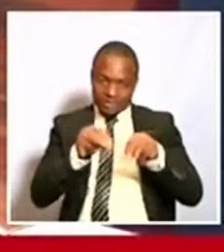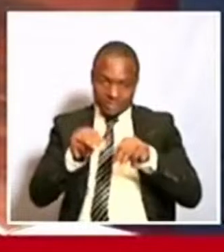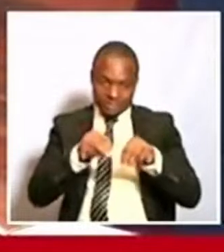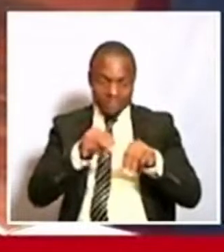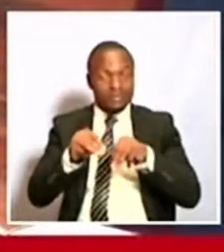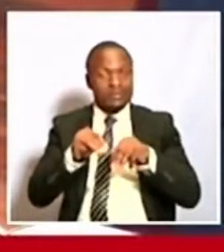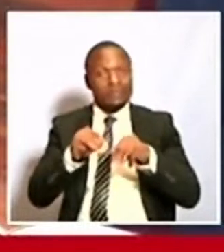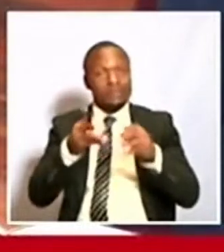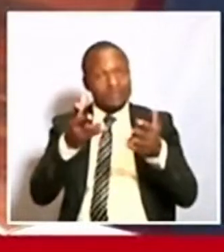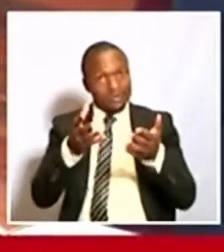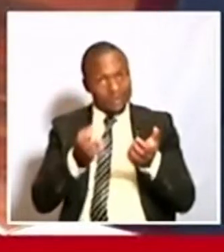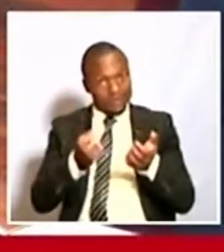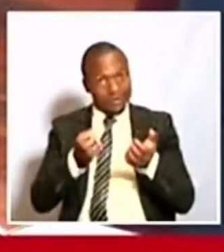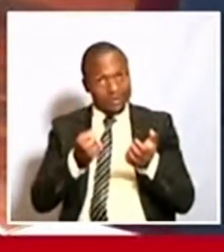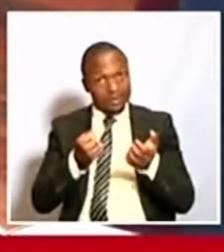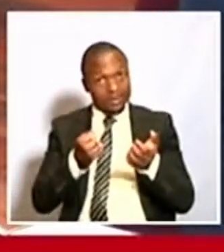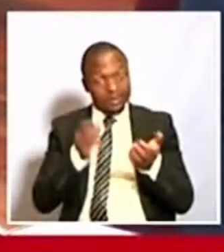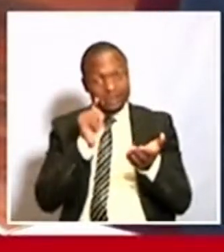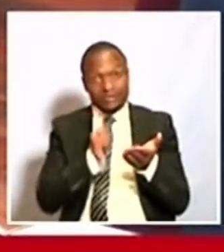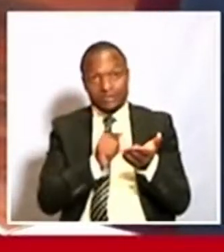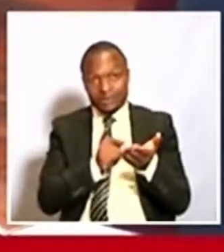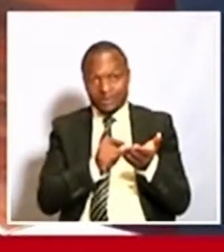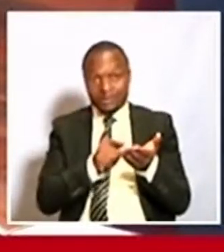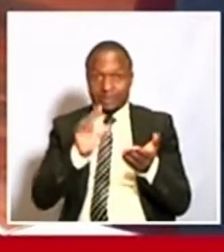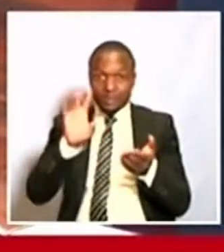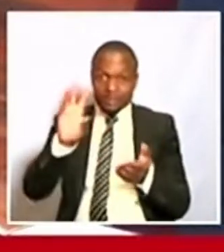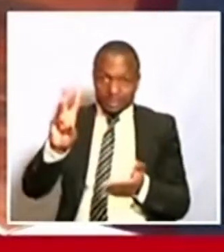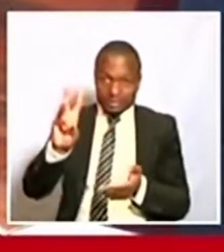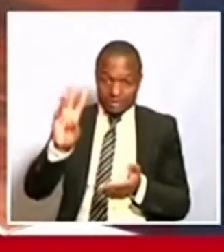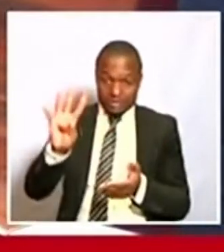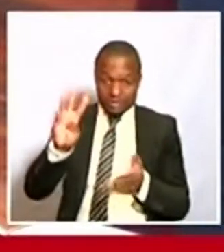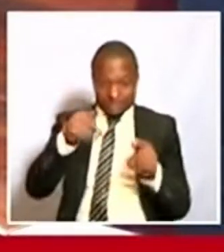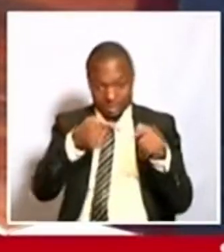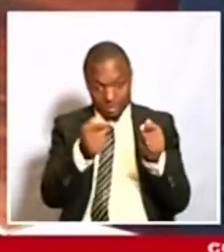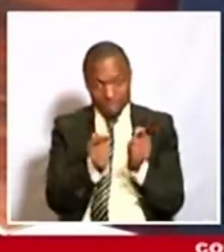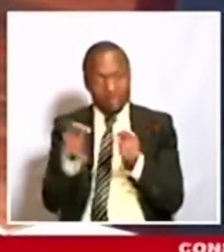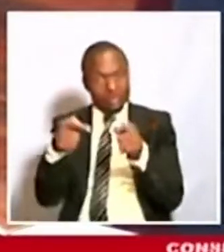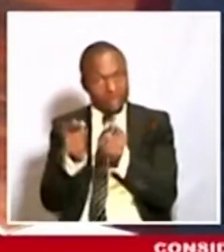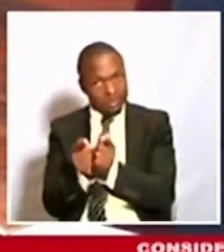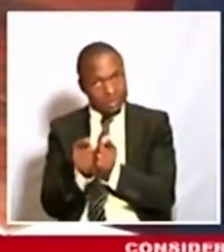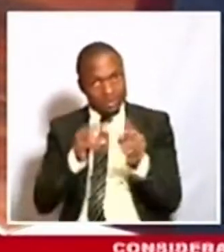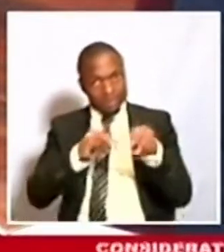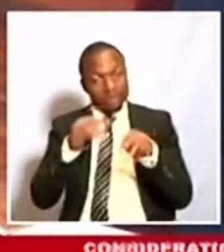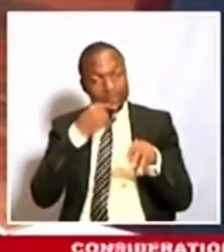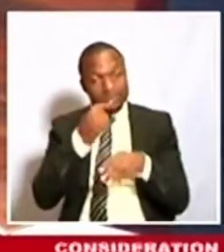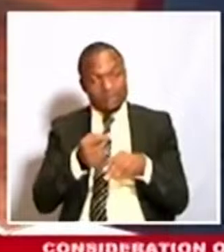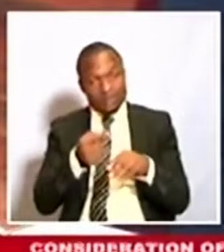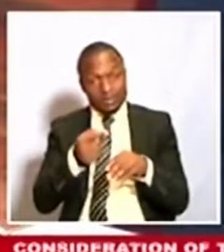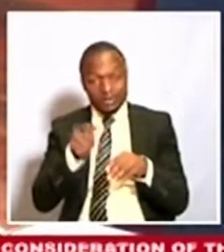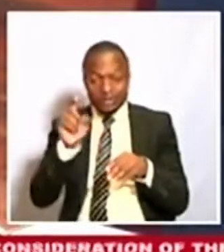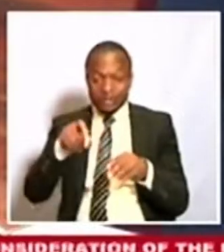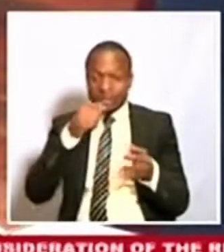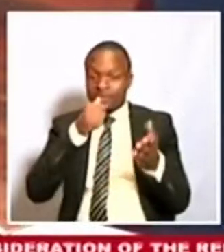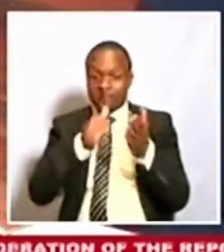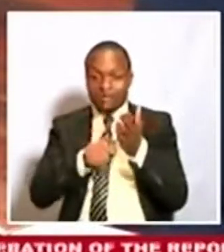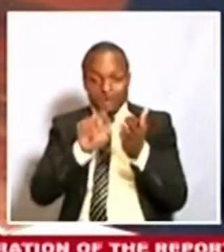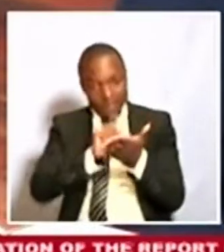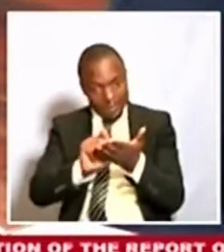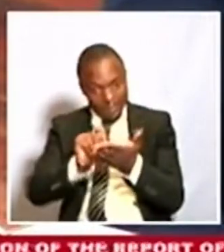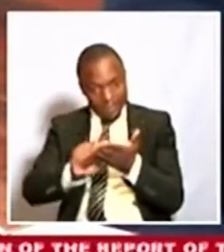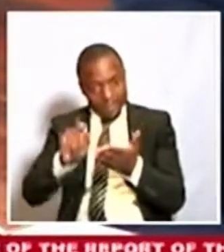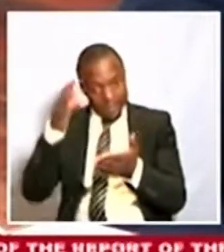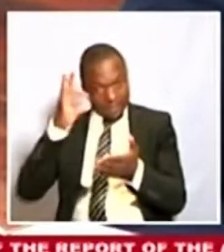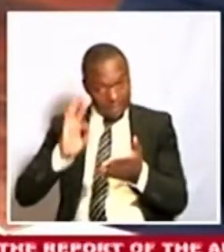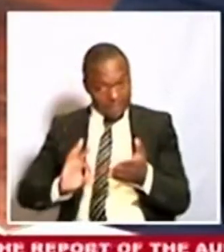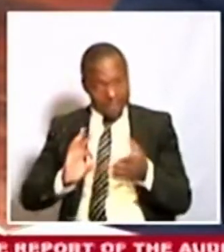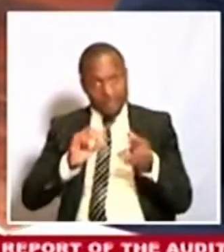wishes to, this involves 64 groups. Management wishes to state that demand letters have been written to beneficiary groups that